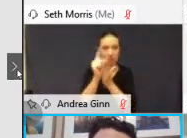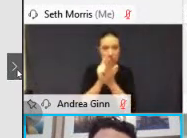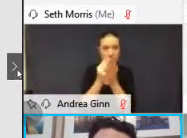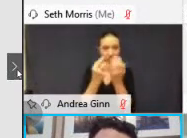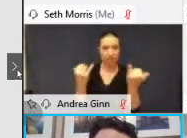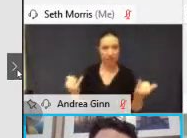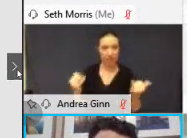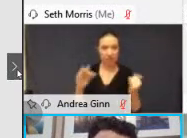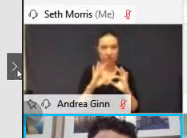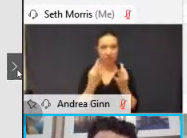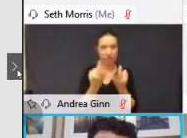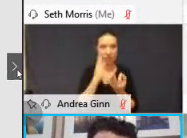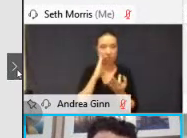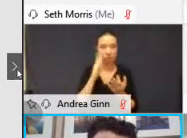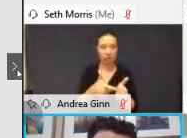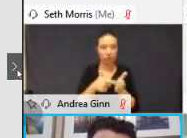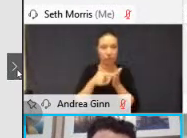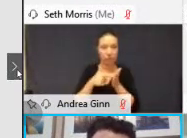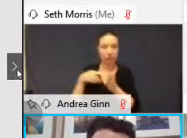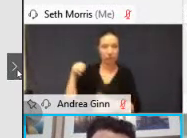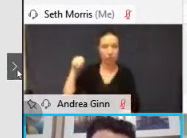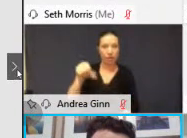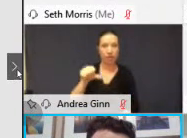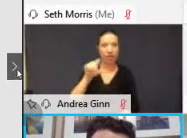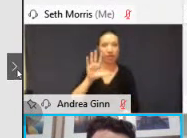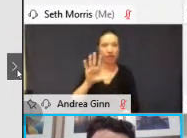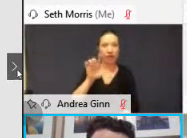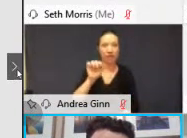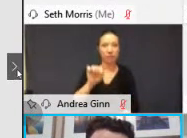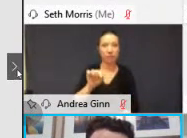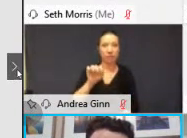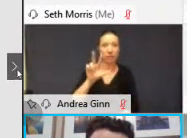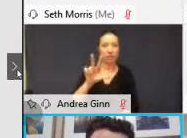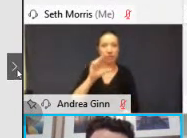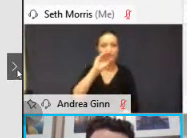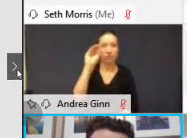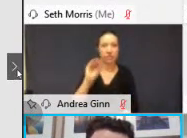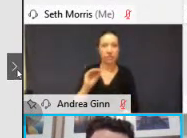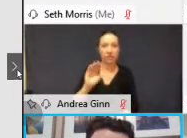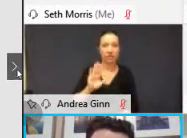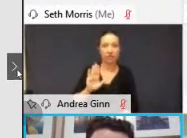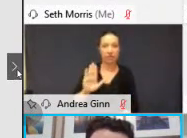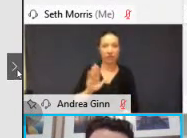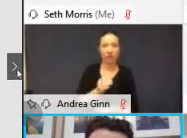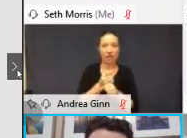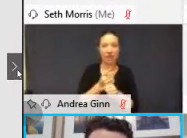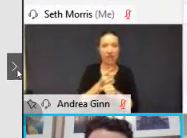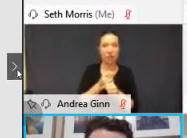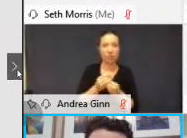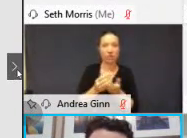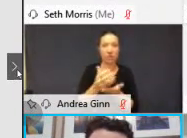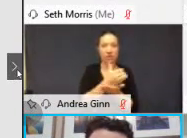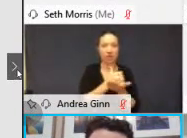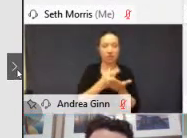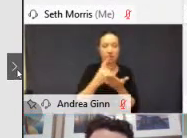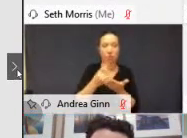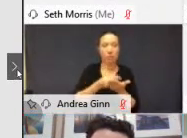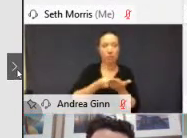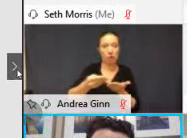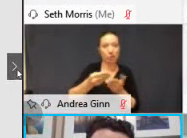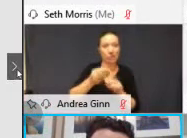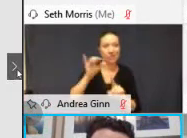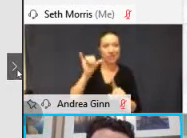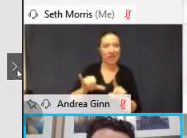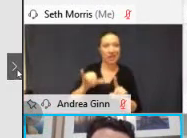to pay 5.3% of their annual income in order to buy the benchmark silver plan in